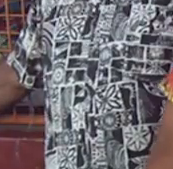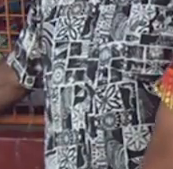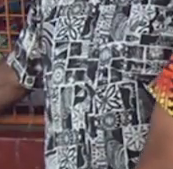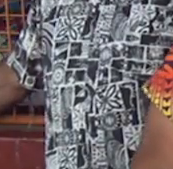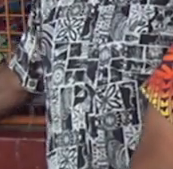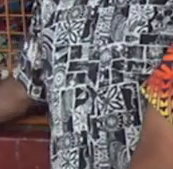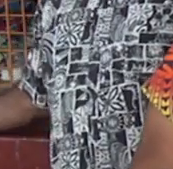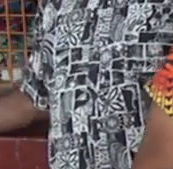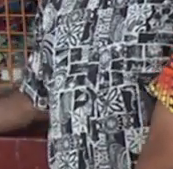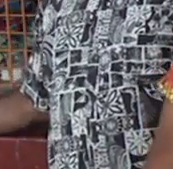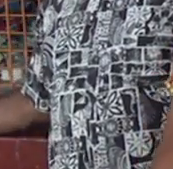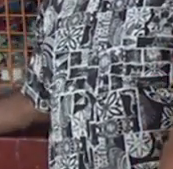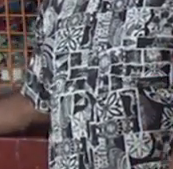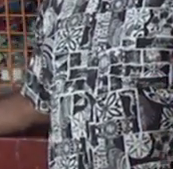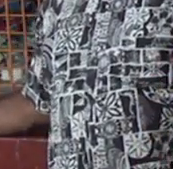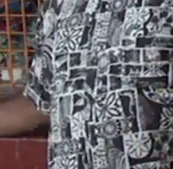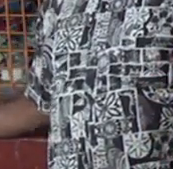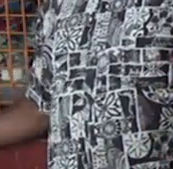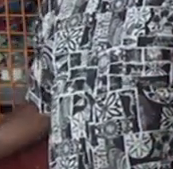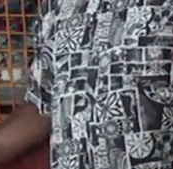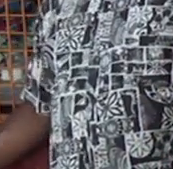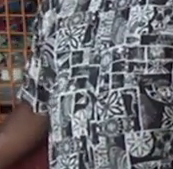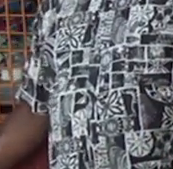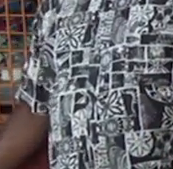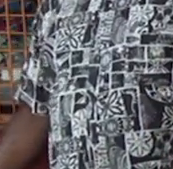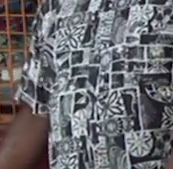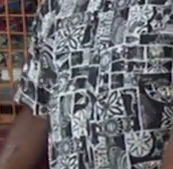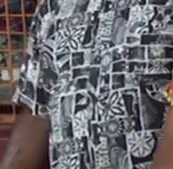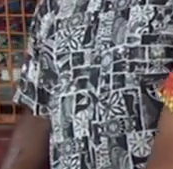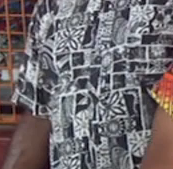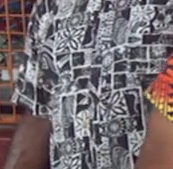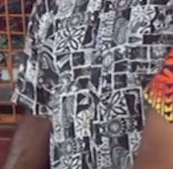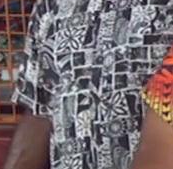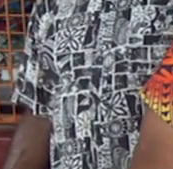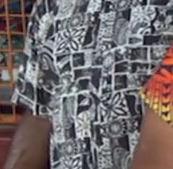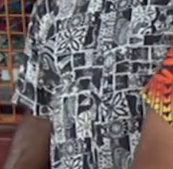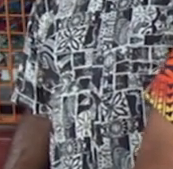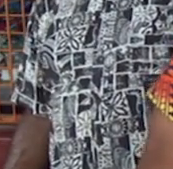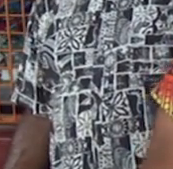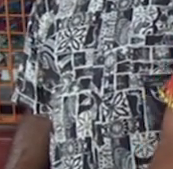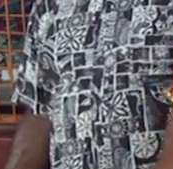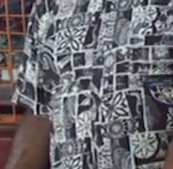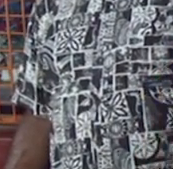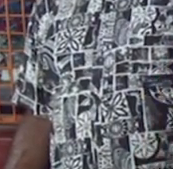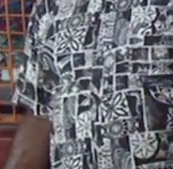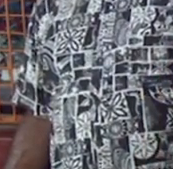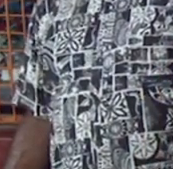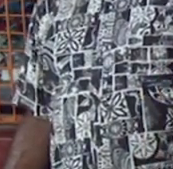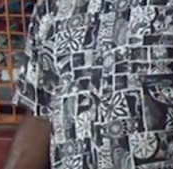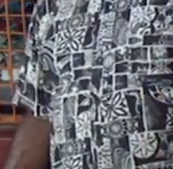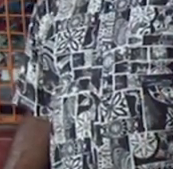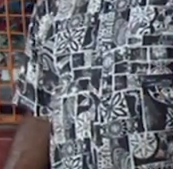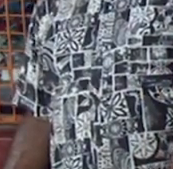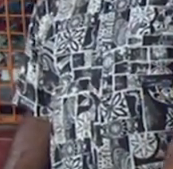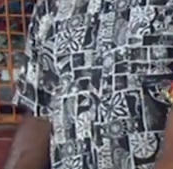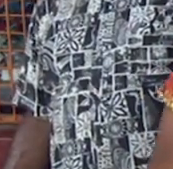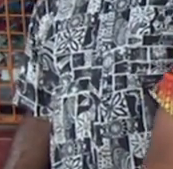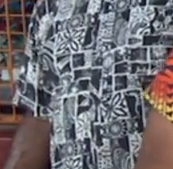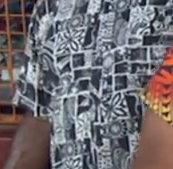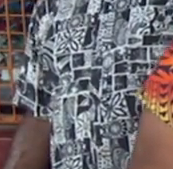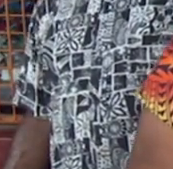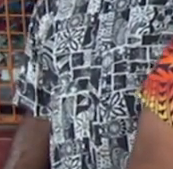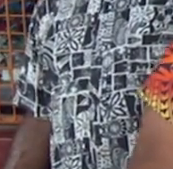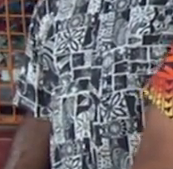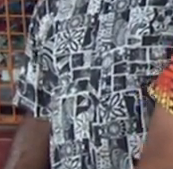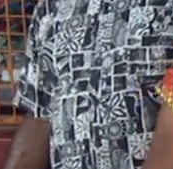rigi ai ona bango kelera mai na ton mai na kono na lota mai yang te mai ba do tali tangi ne